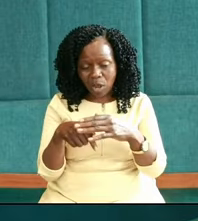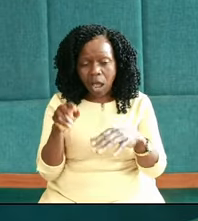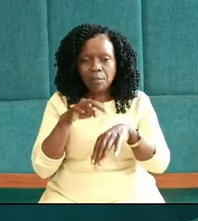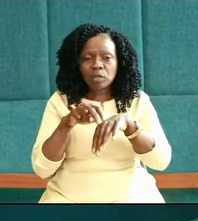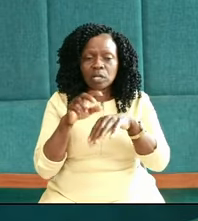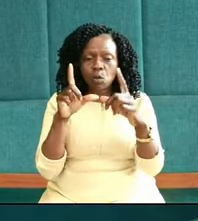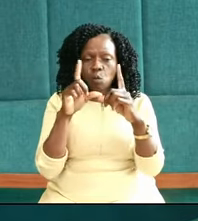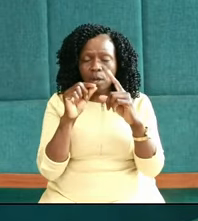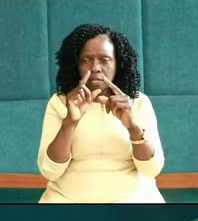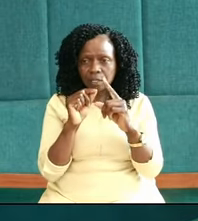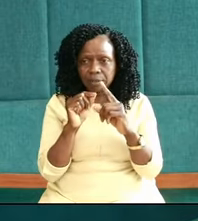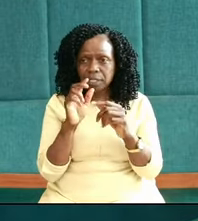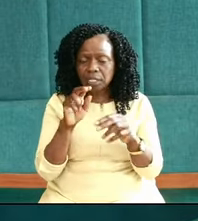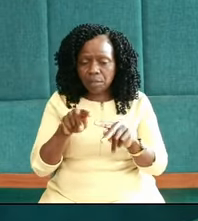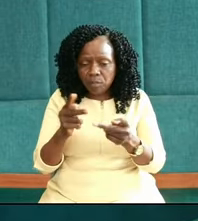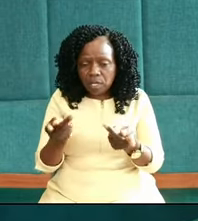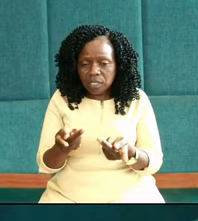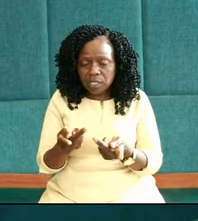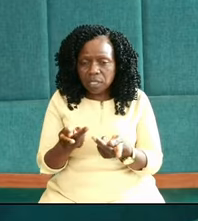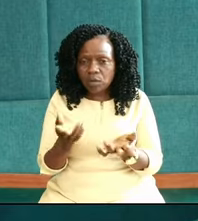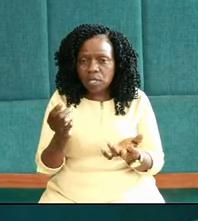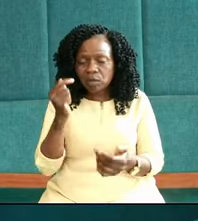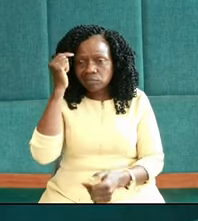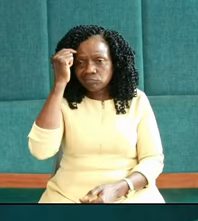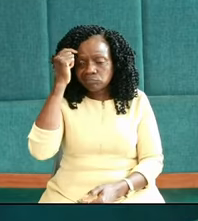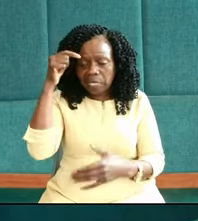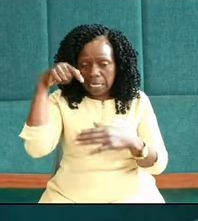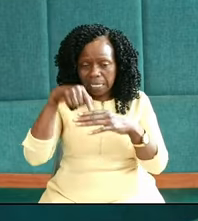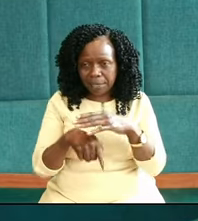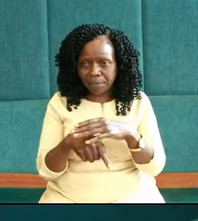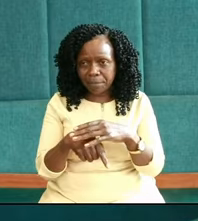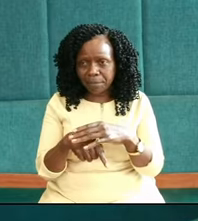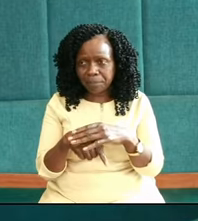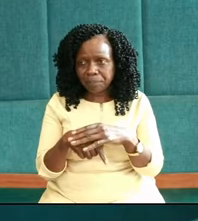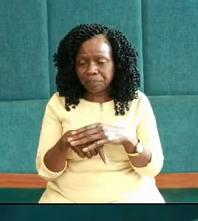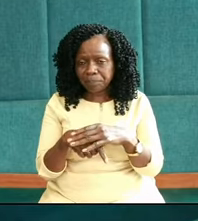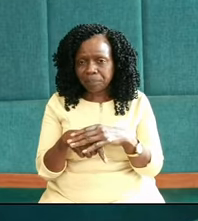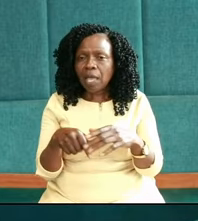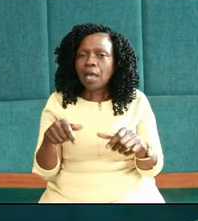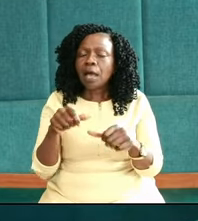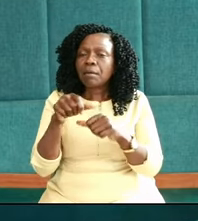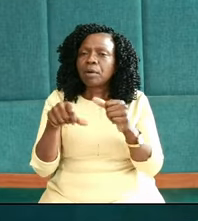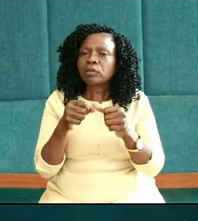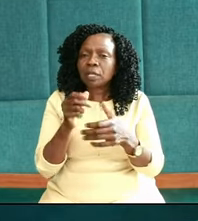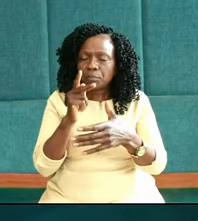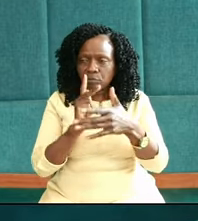was a place of meditating about the Pentateuch and the prophets.